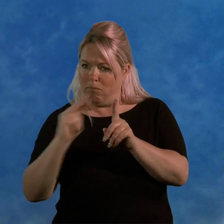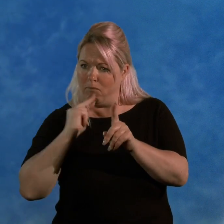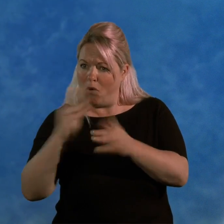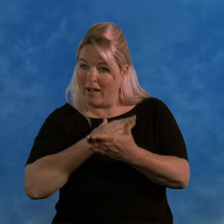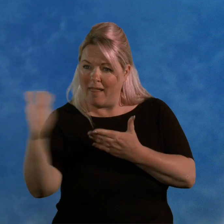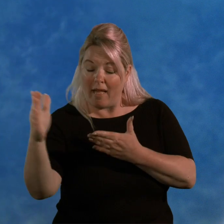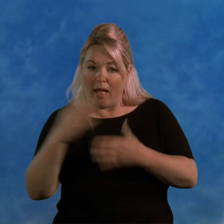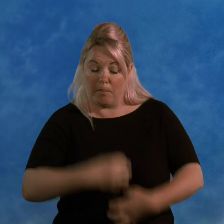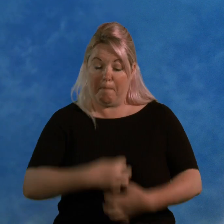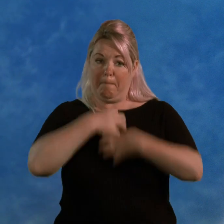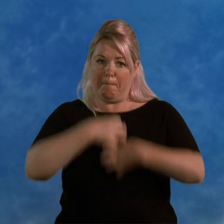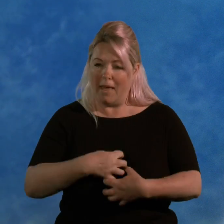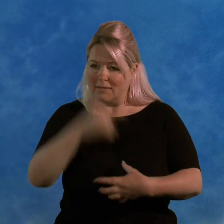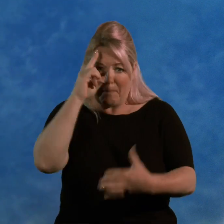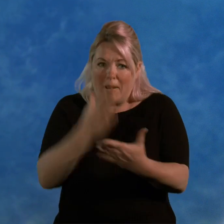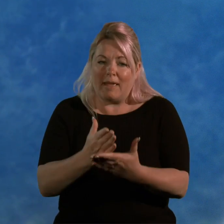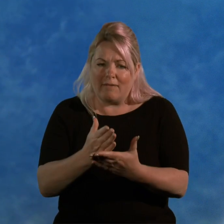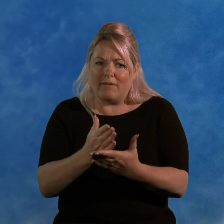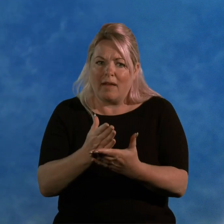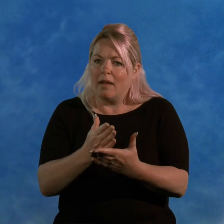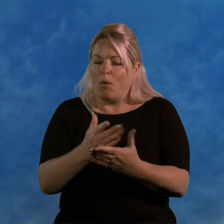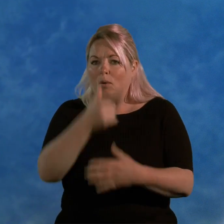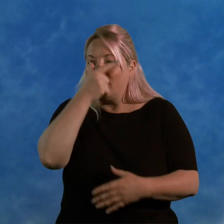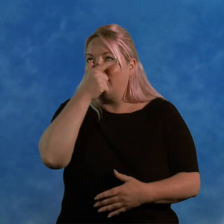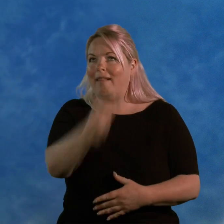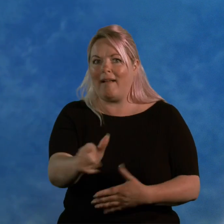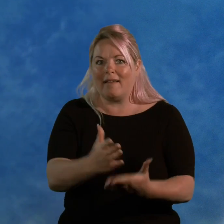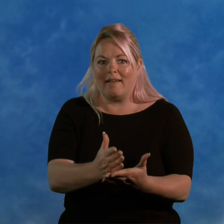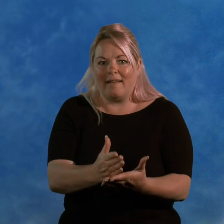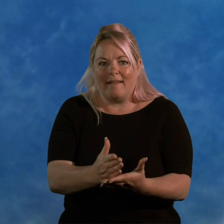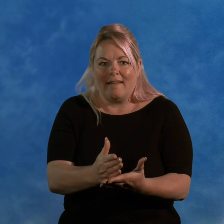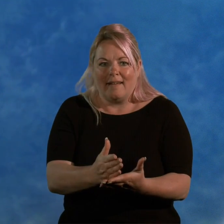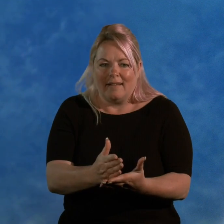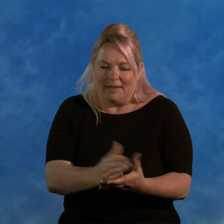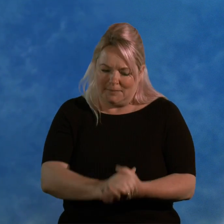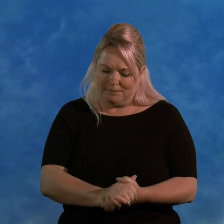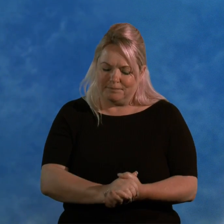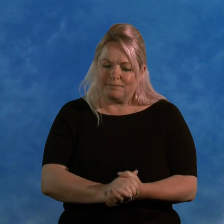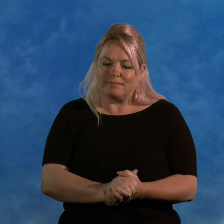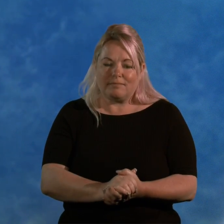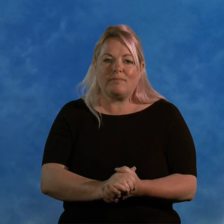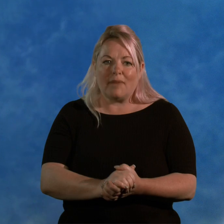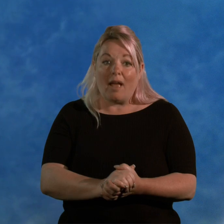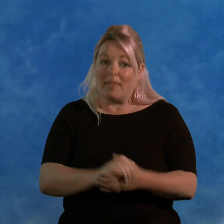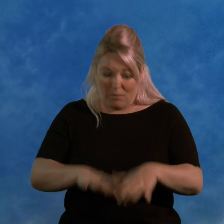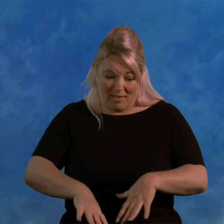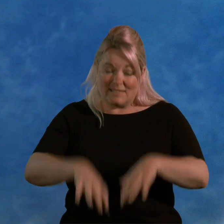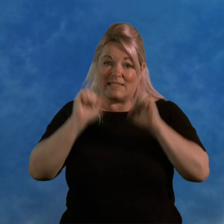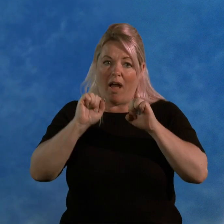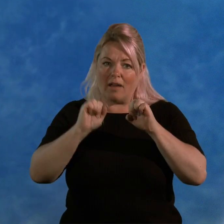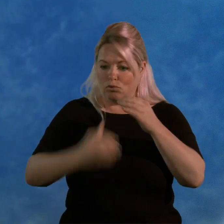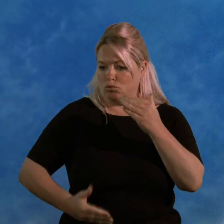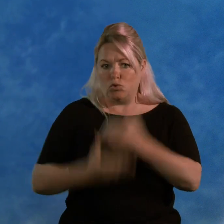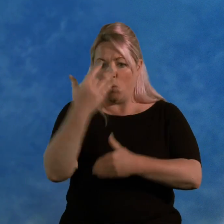absolutely amazing. I couldn't believe it. It was how lucky I was. And that was the beginning of really a